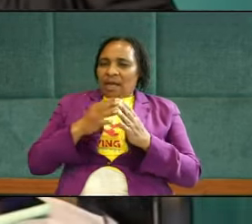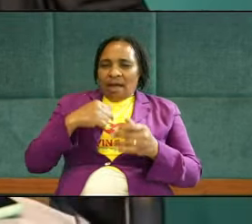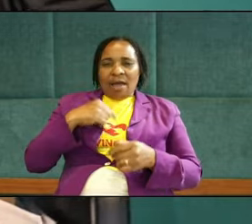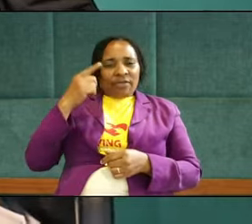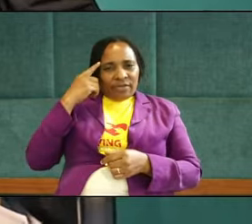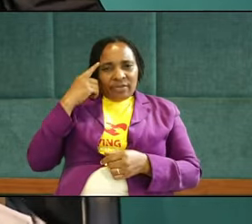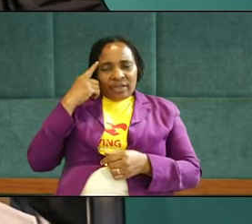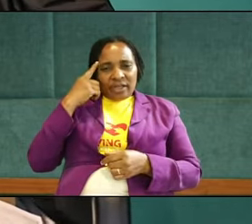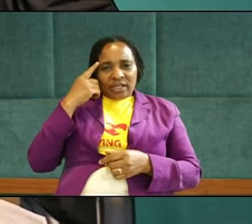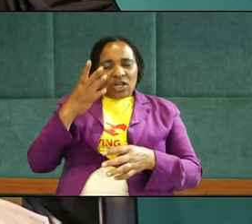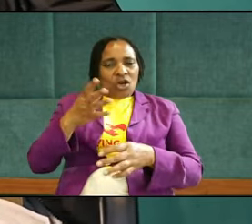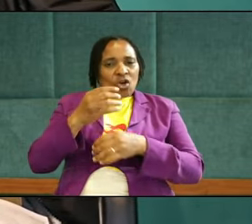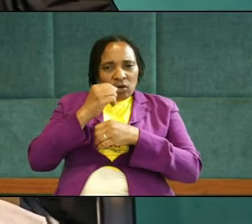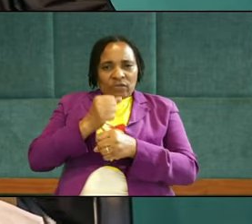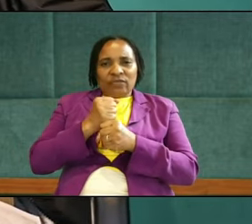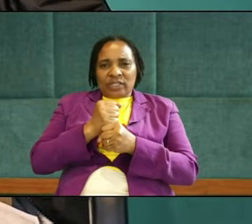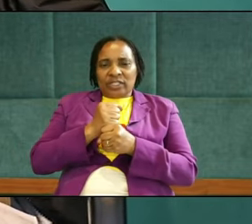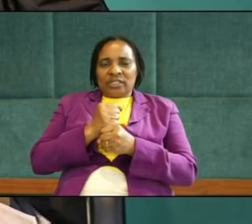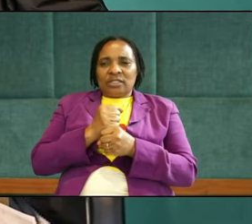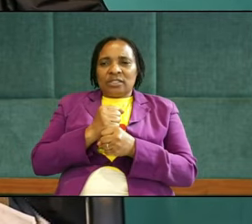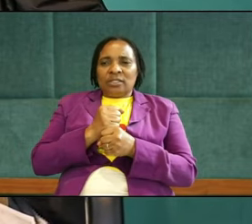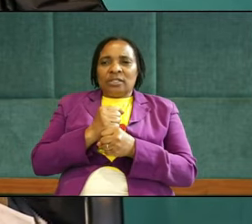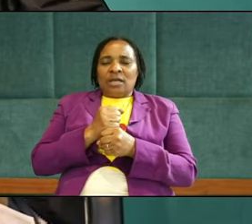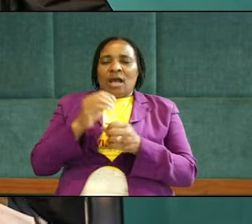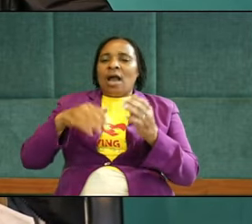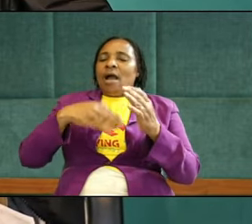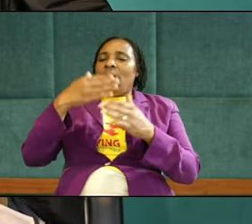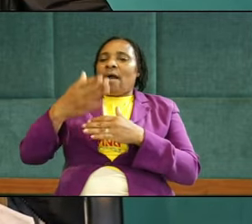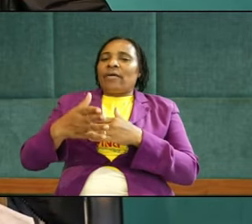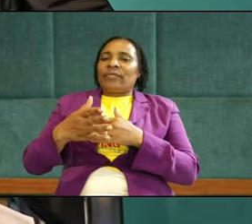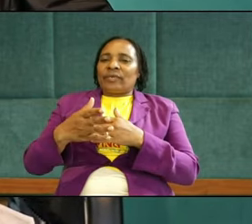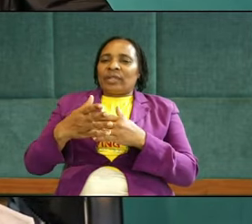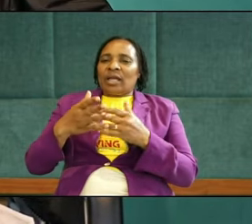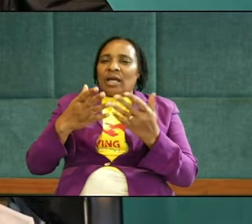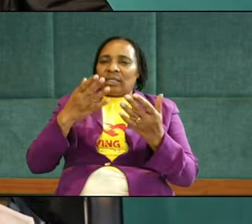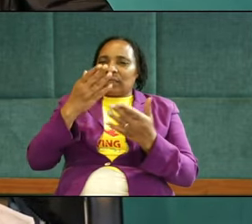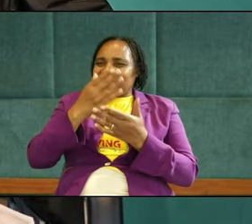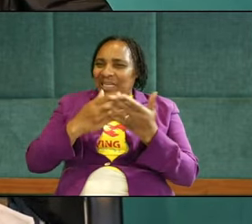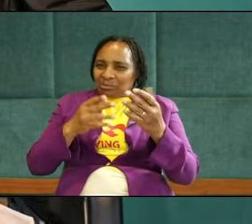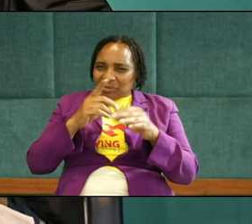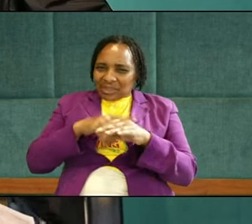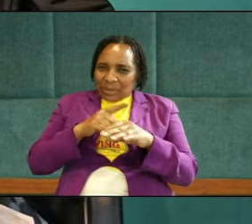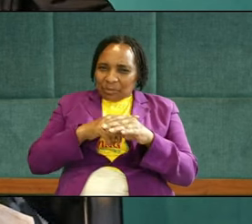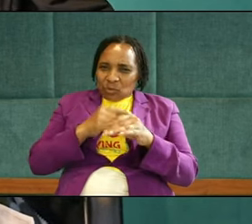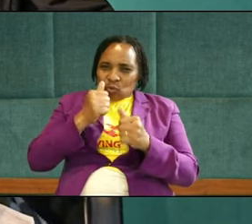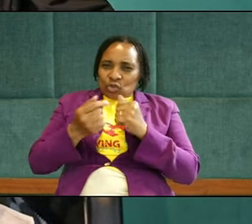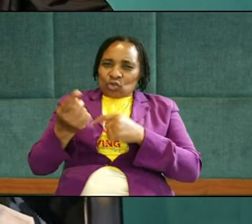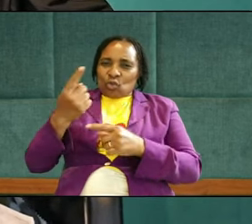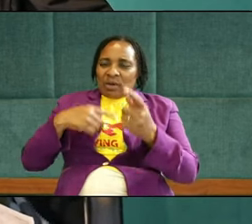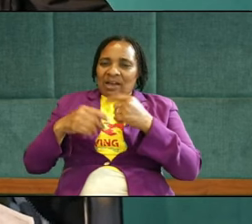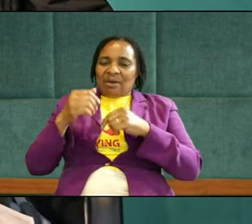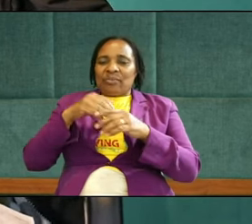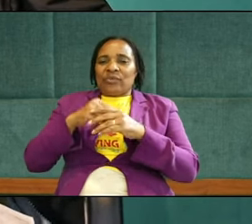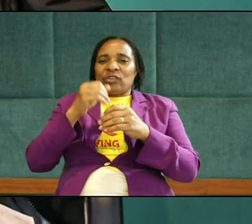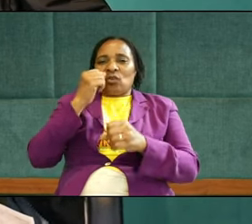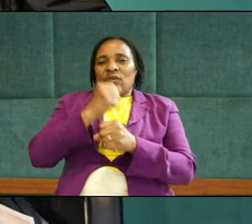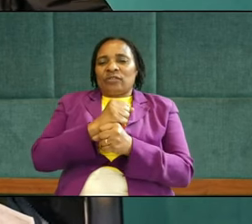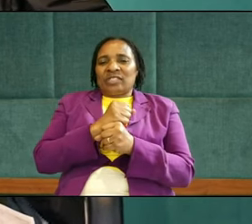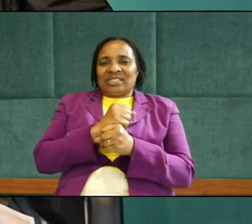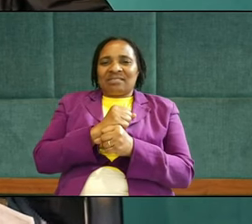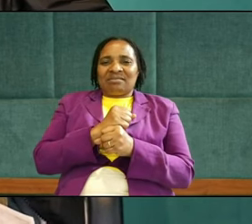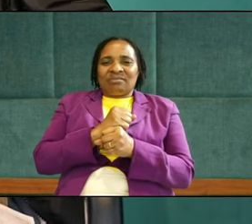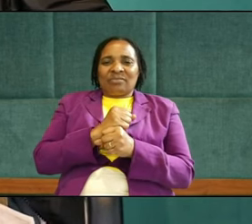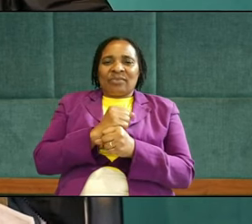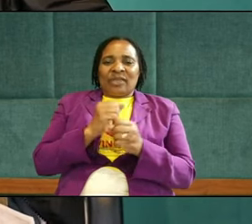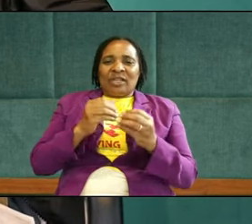think confidence is after a certain period that you've come into office. I